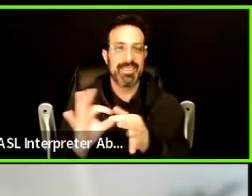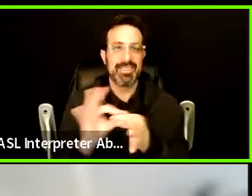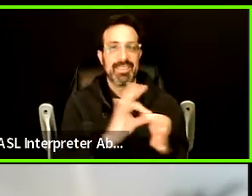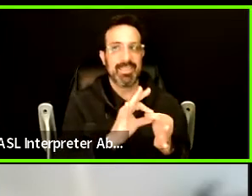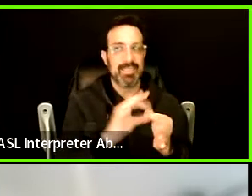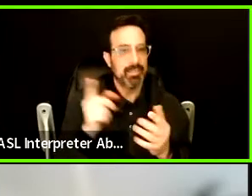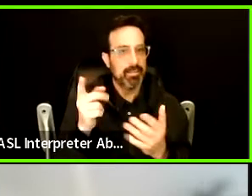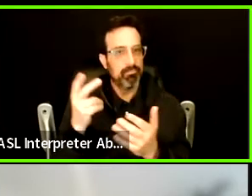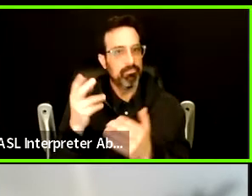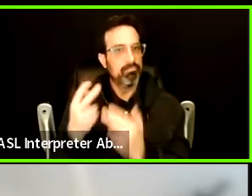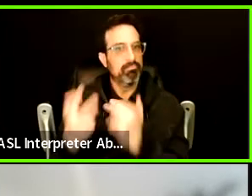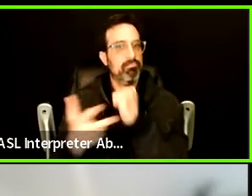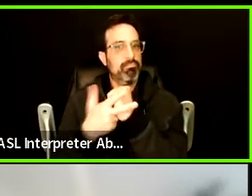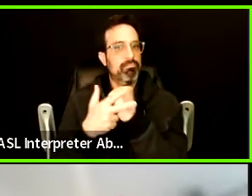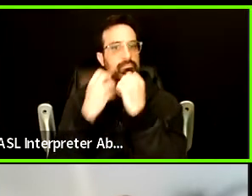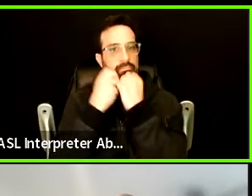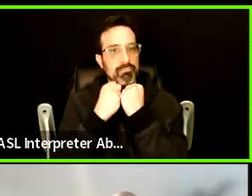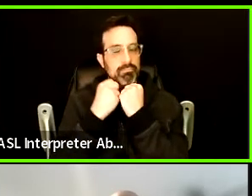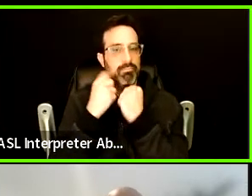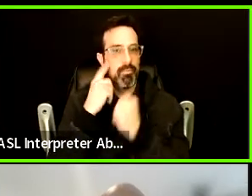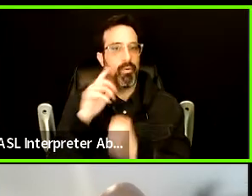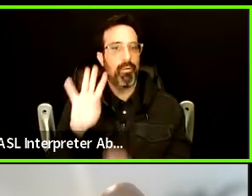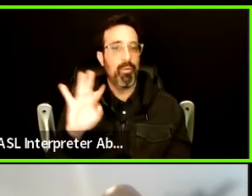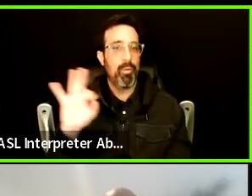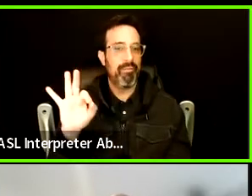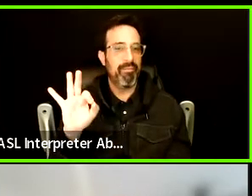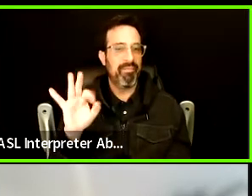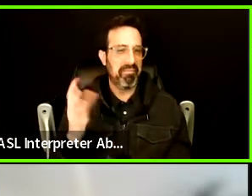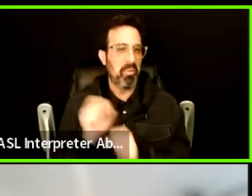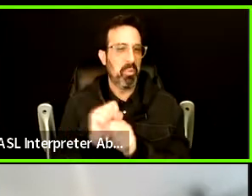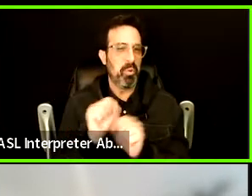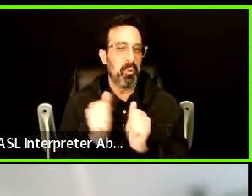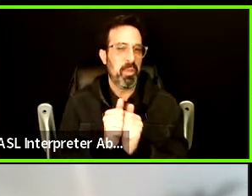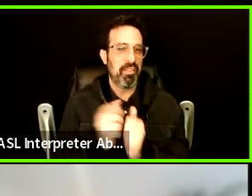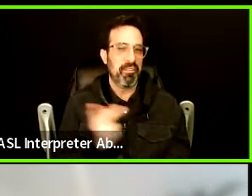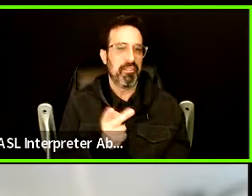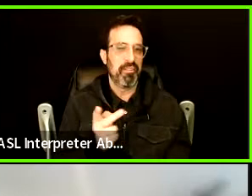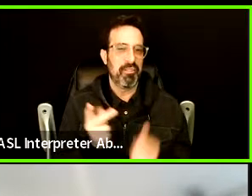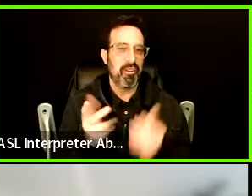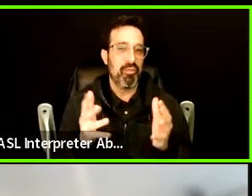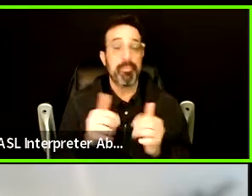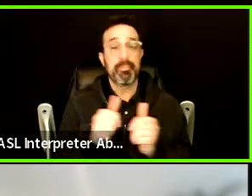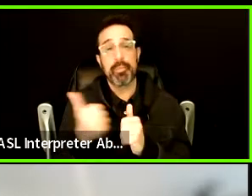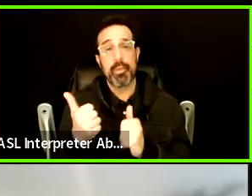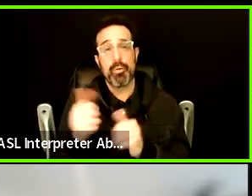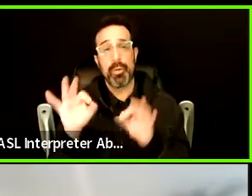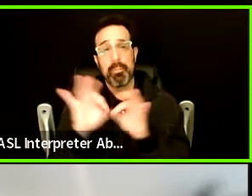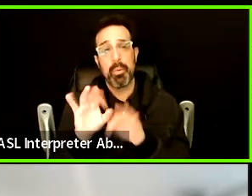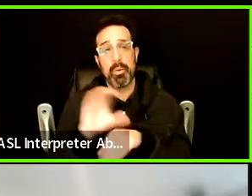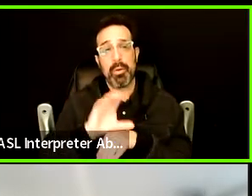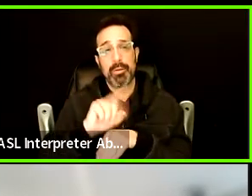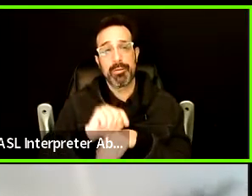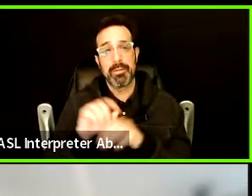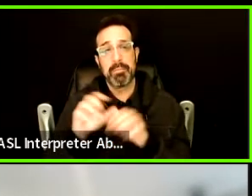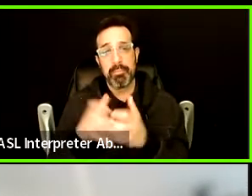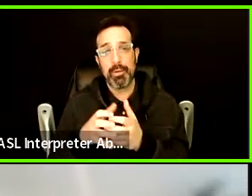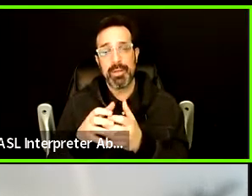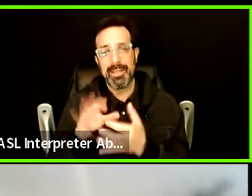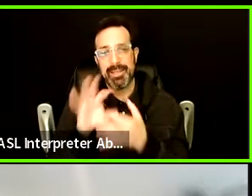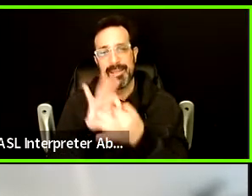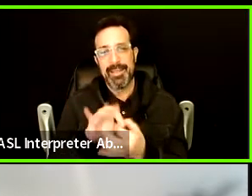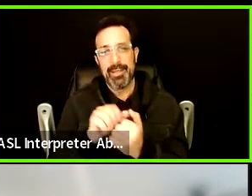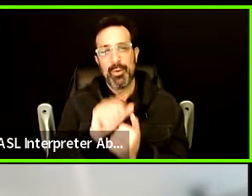under historic resources for Section 4F. And then an important consulting party that kind of relays into